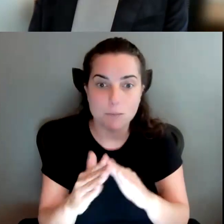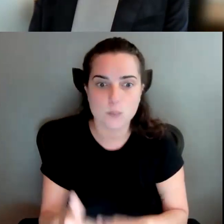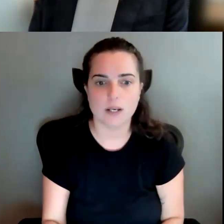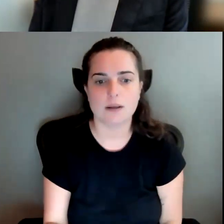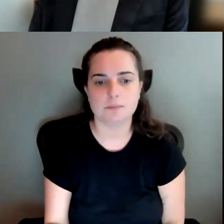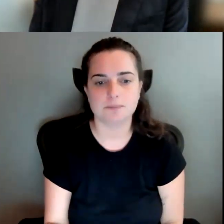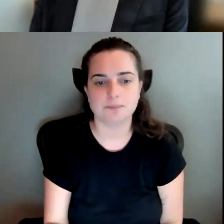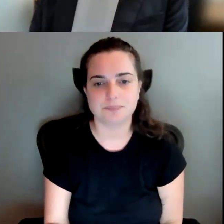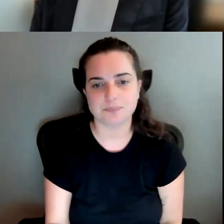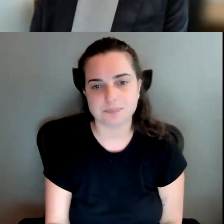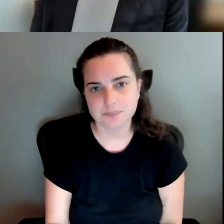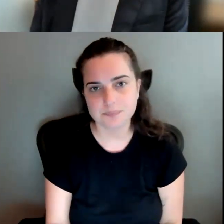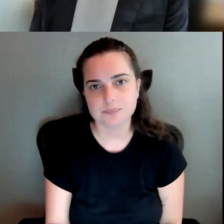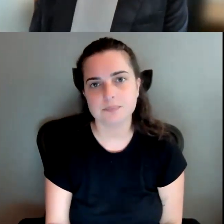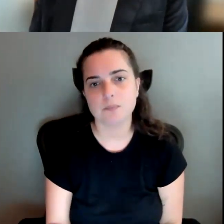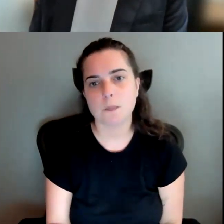think